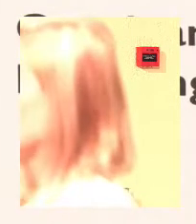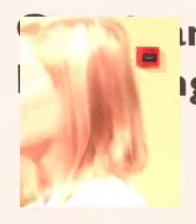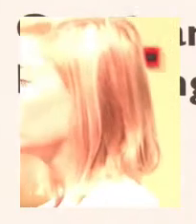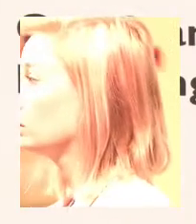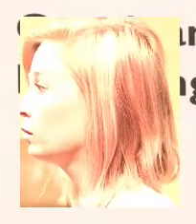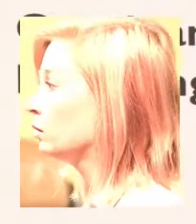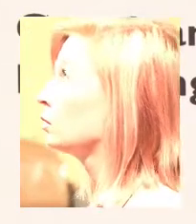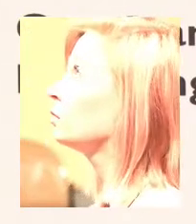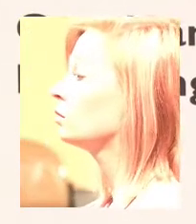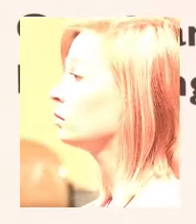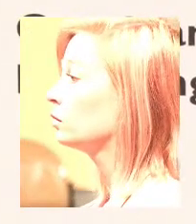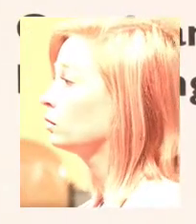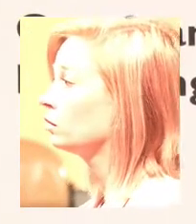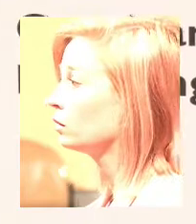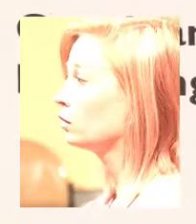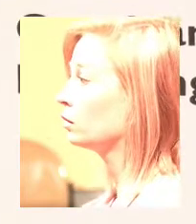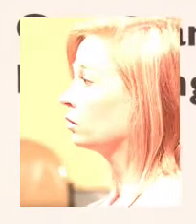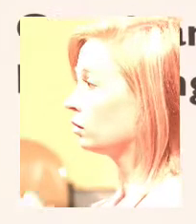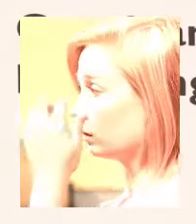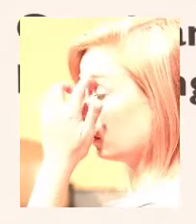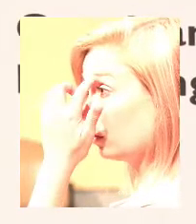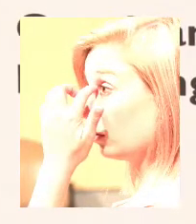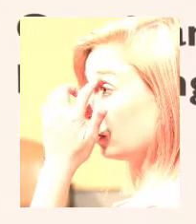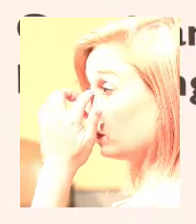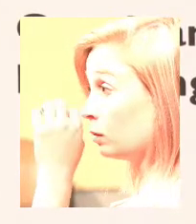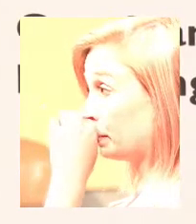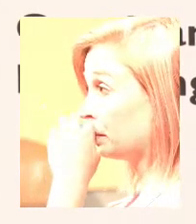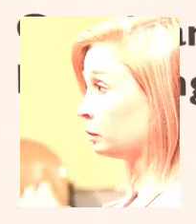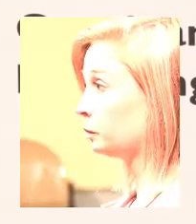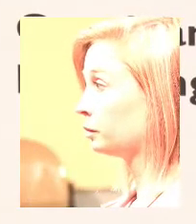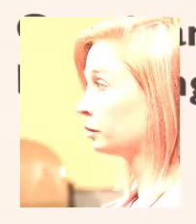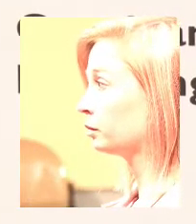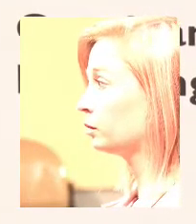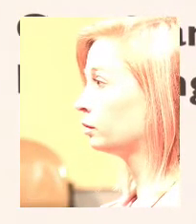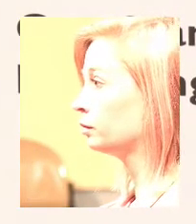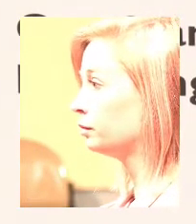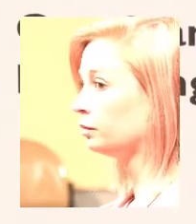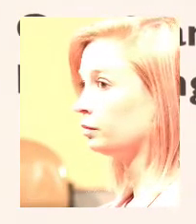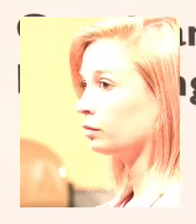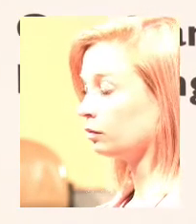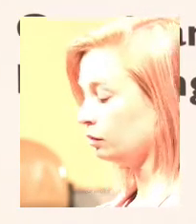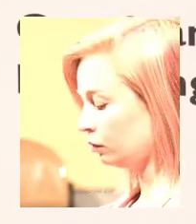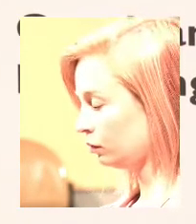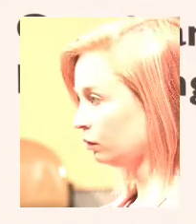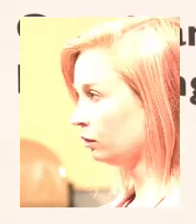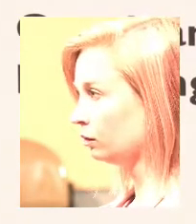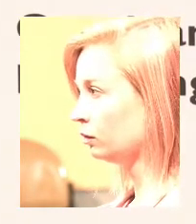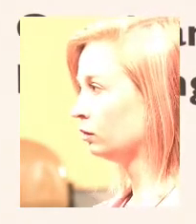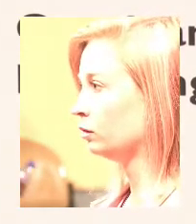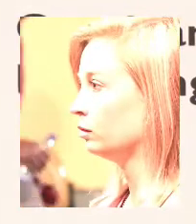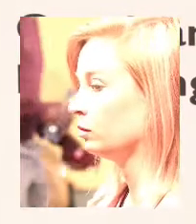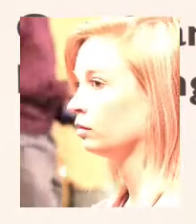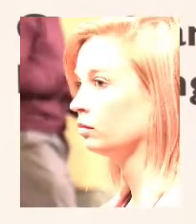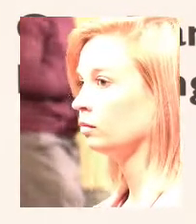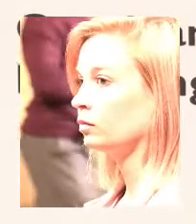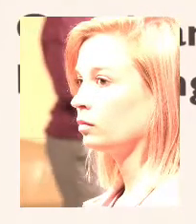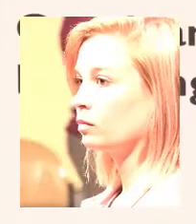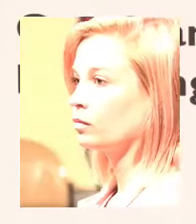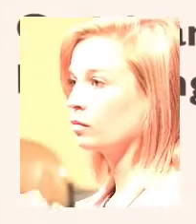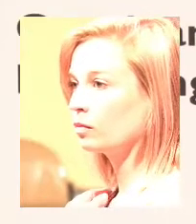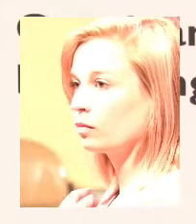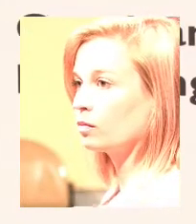always be information that need to be shared, whether it has to be on a specific issue of concern that is